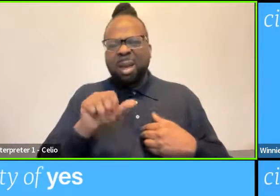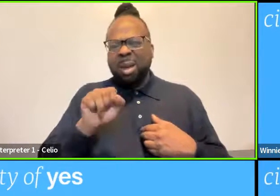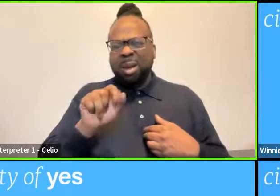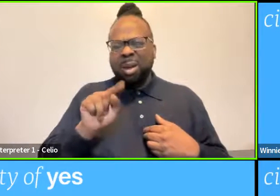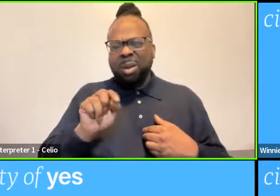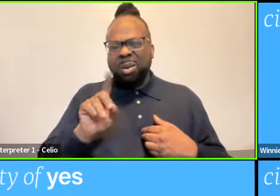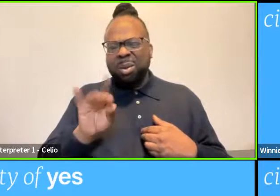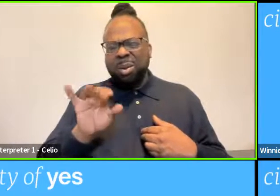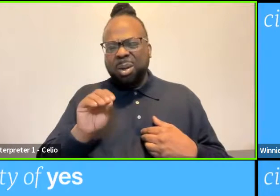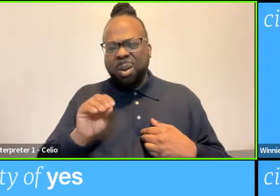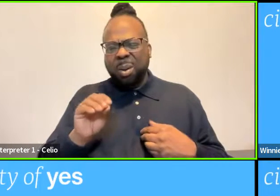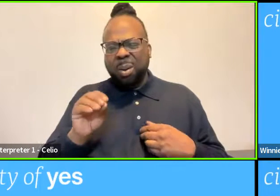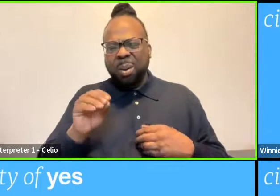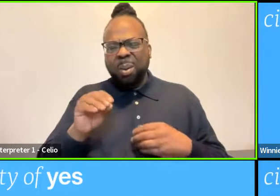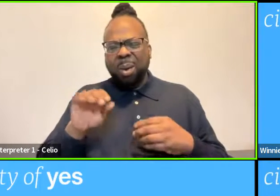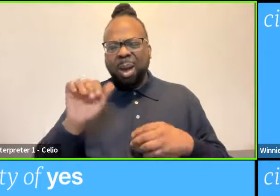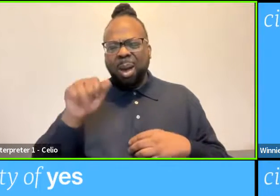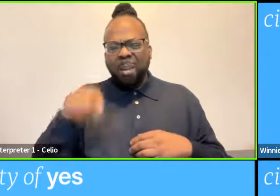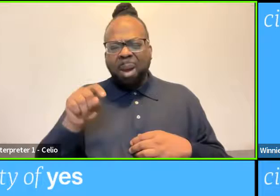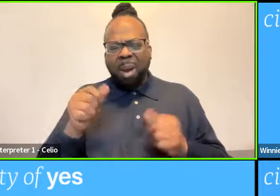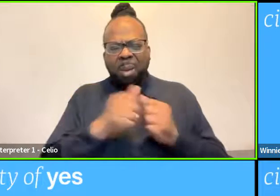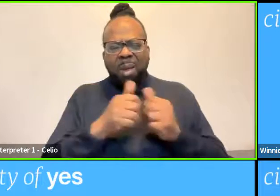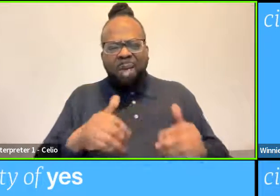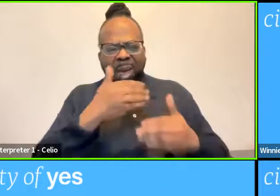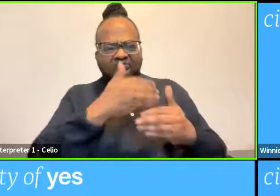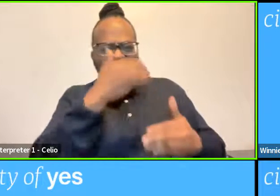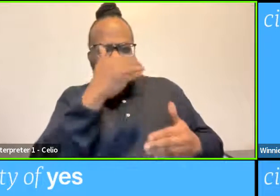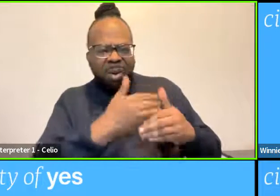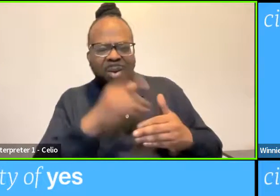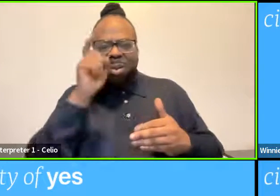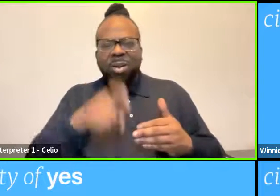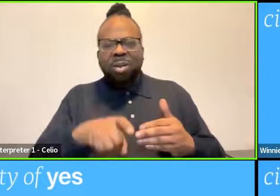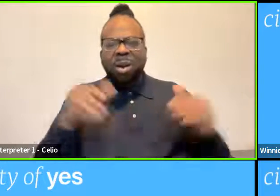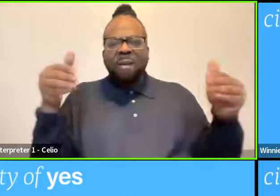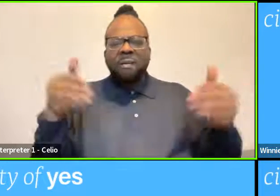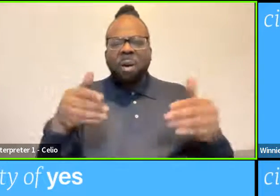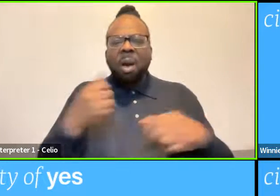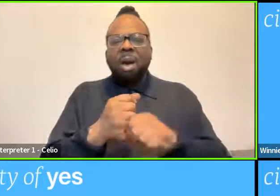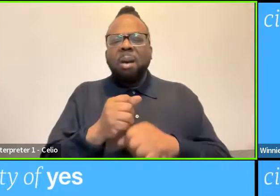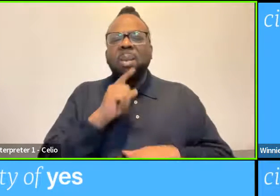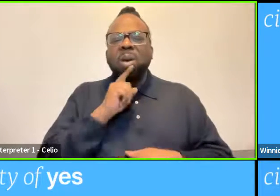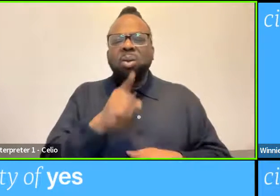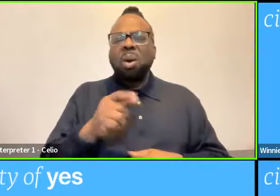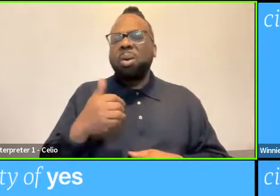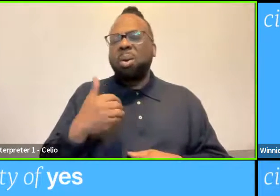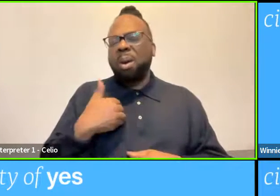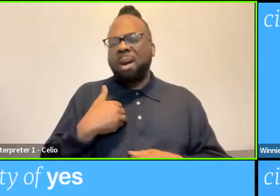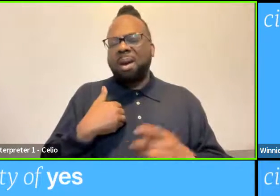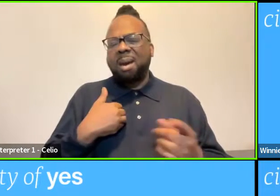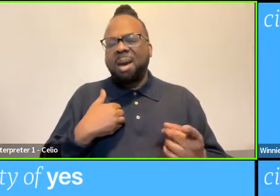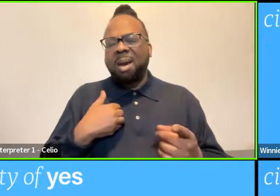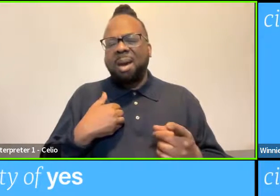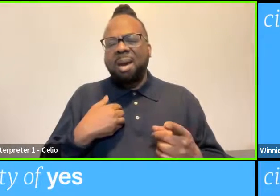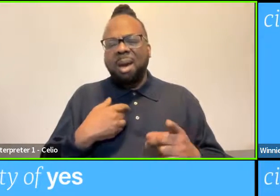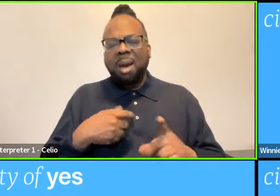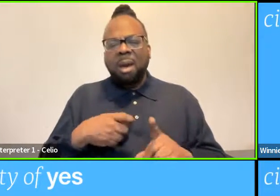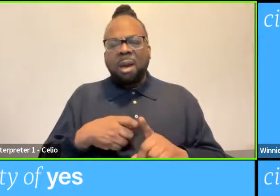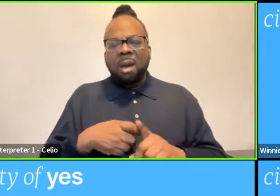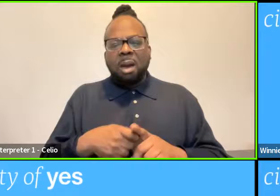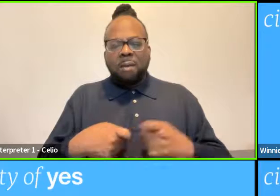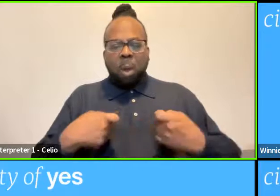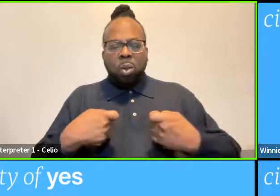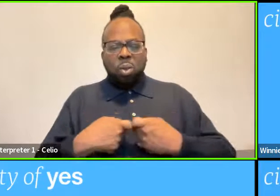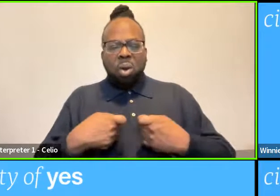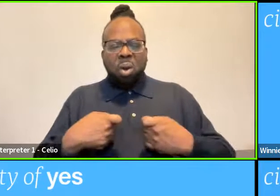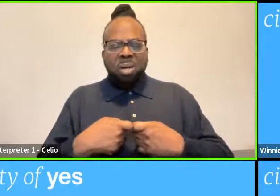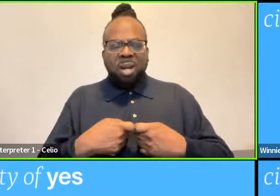and that's not a good idea. And what you should really be concentrating on is making sure that you have charging stations to support